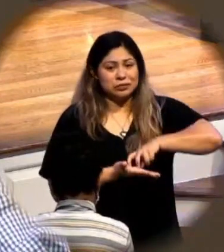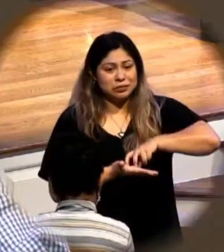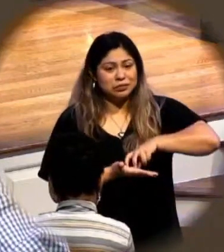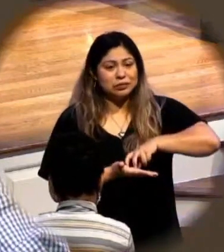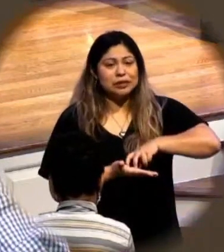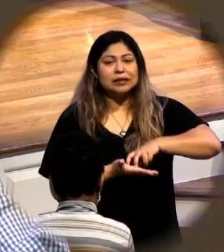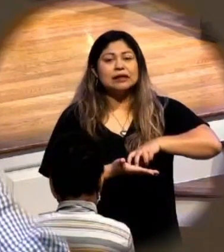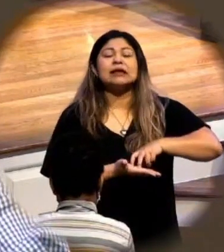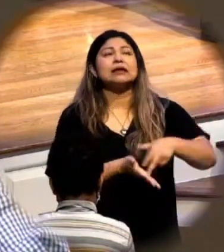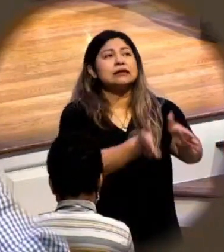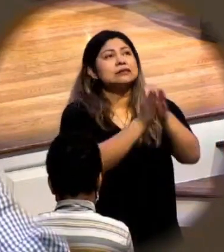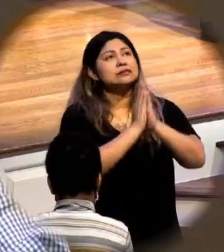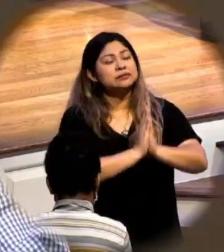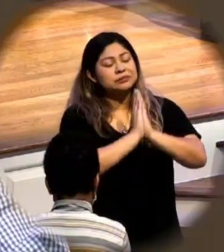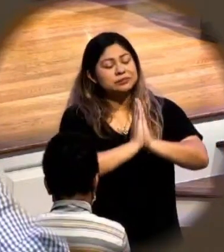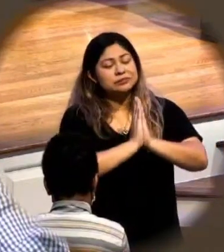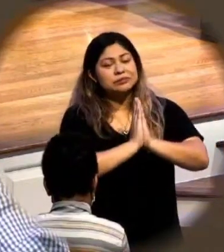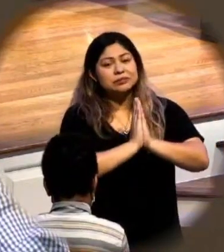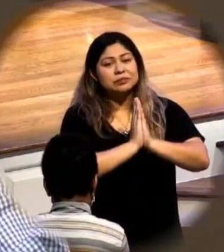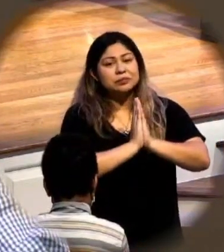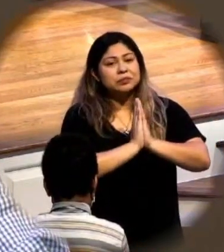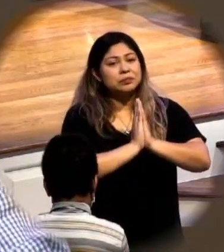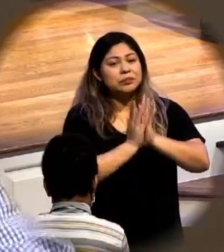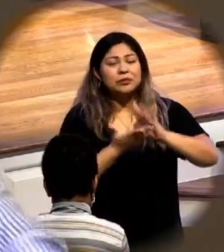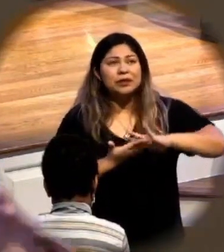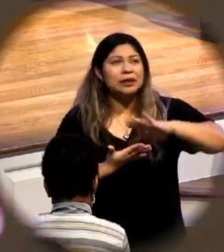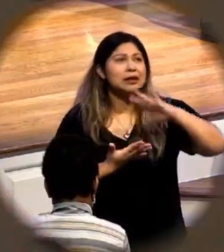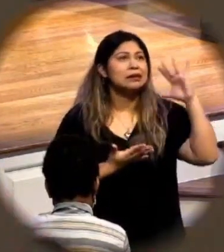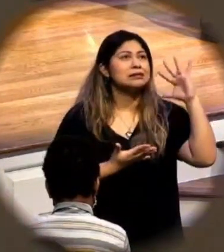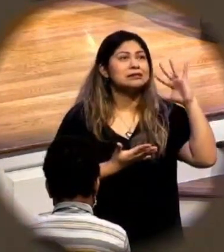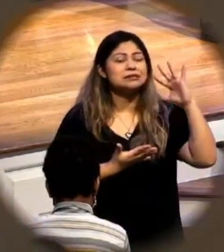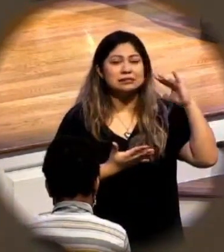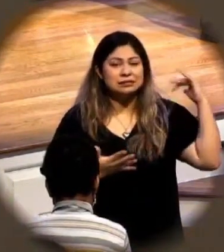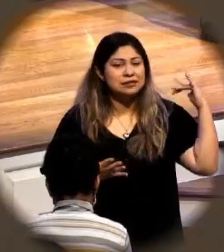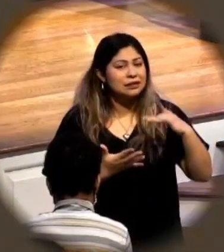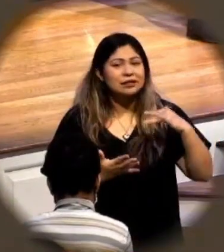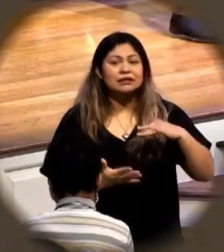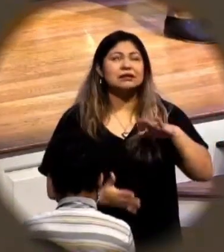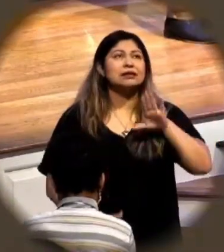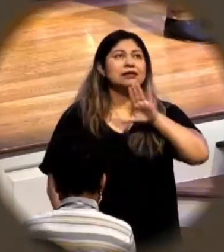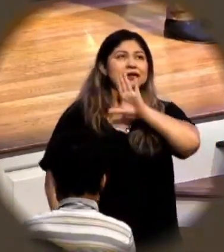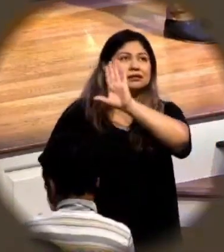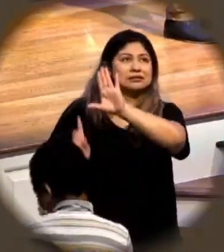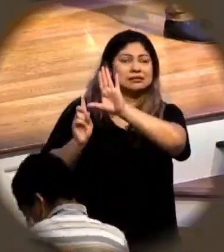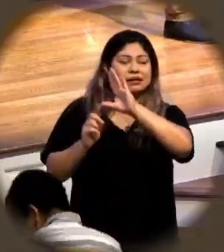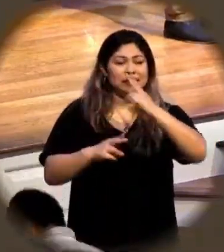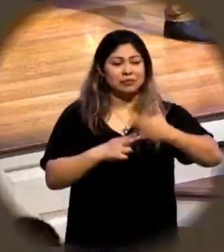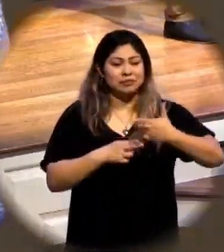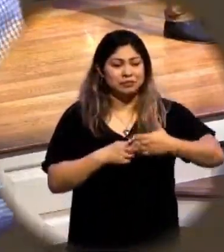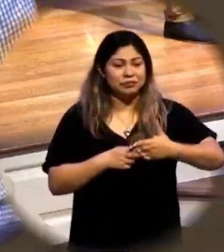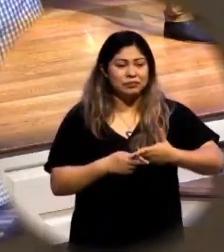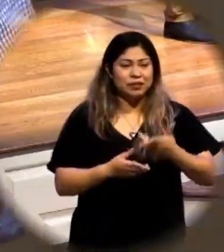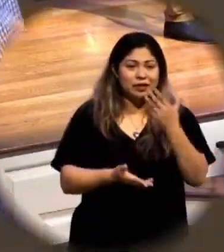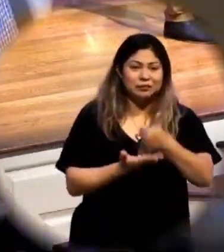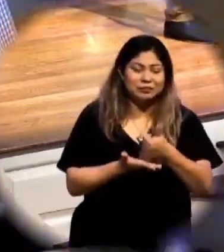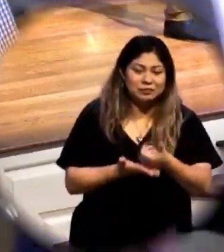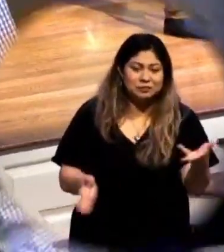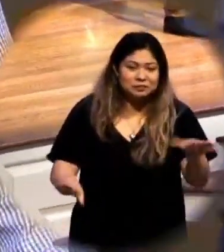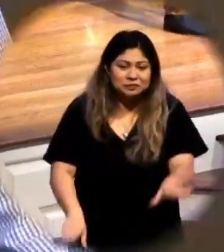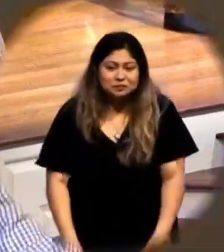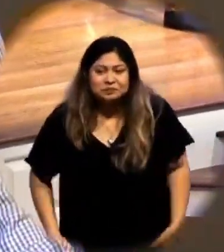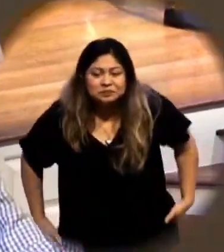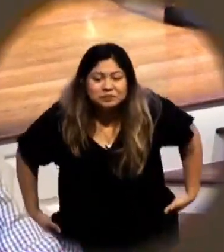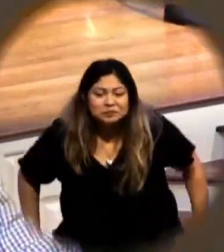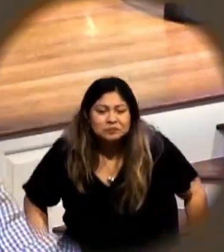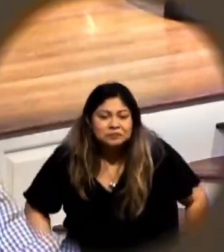and praise and study in his name. And all God's people said, amen. Thank you so much. You can be seated. Welcome to